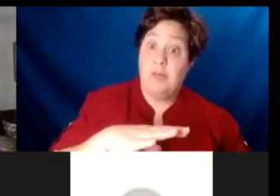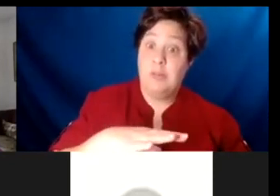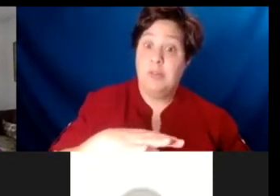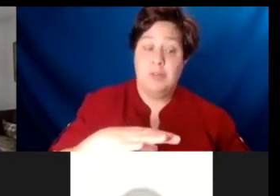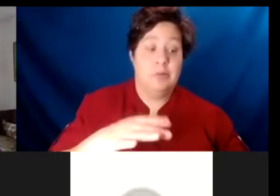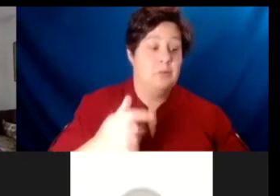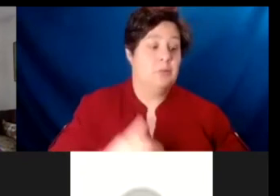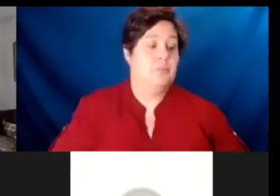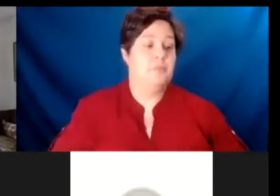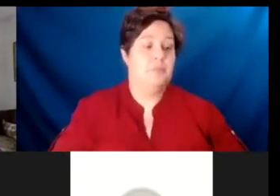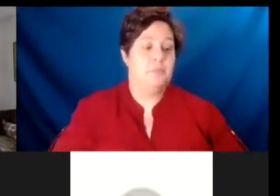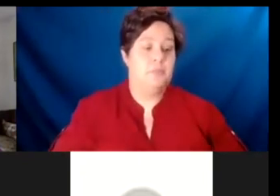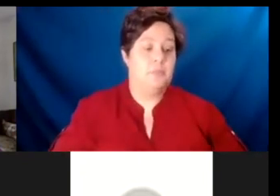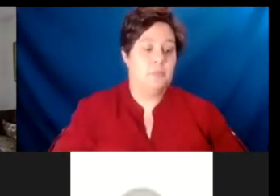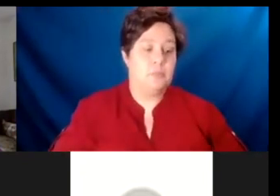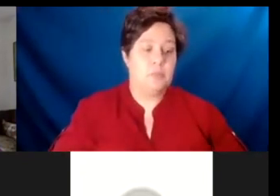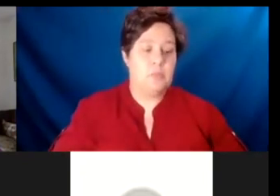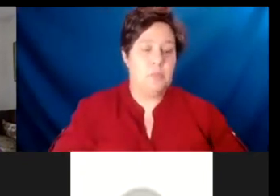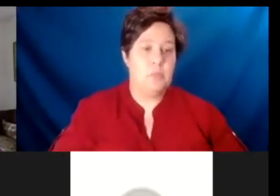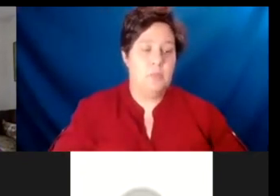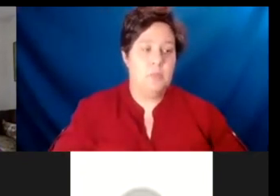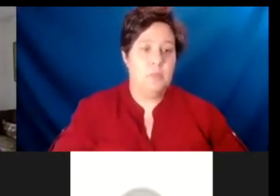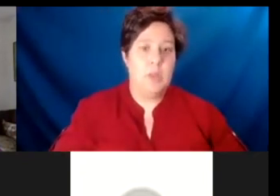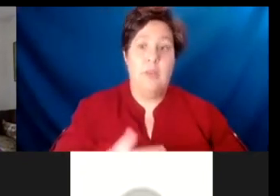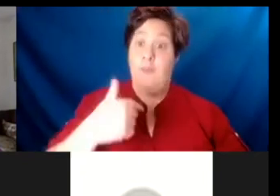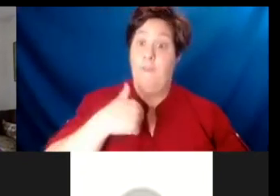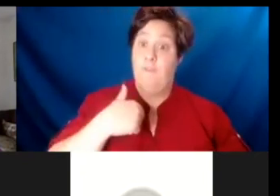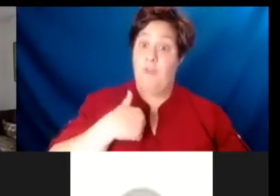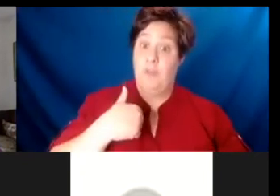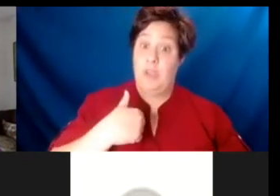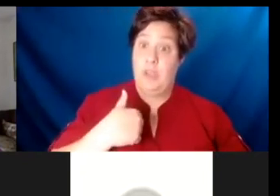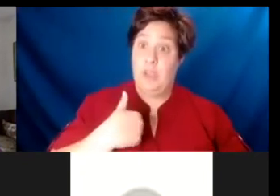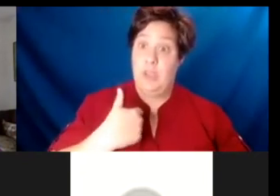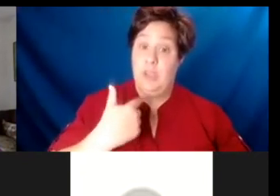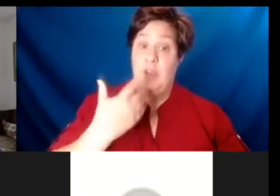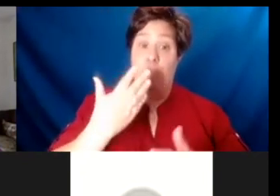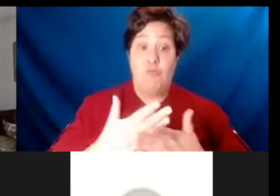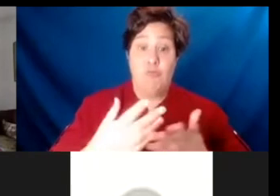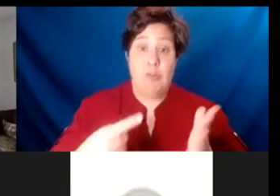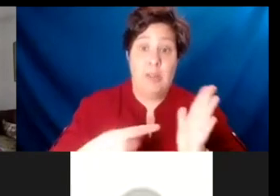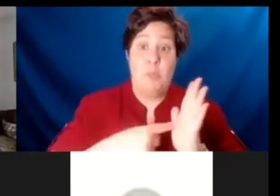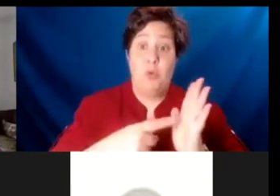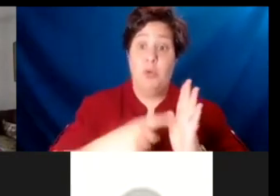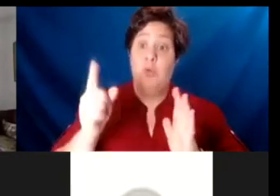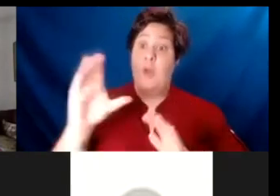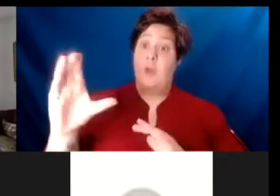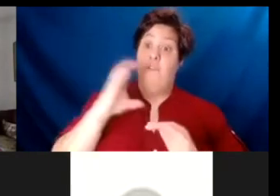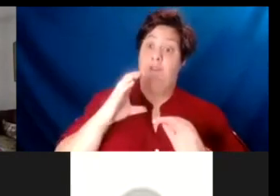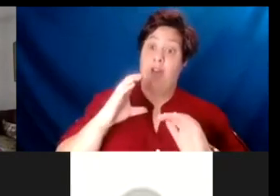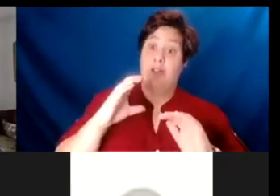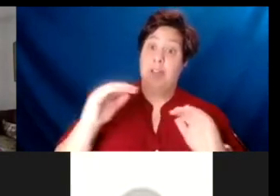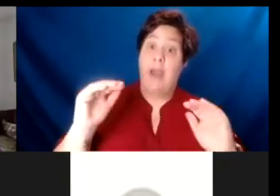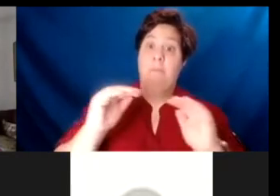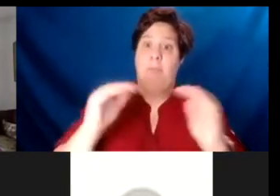assume. And I suppose, you know, for me, it would have been really important that the fund matched